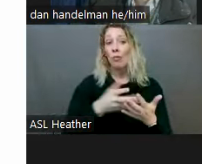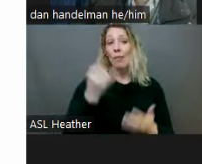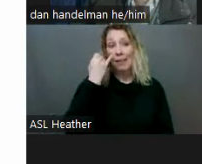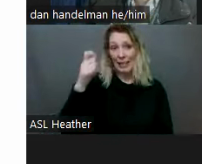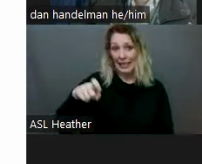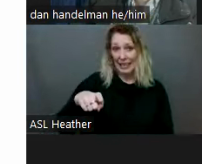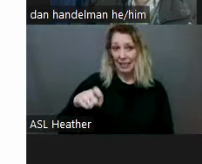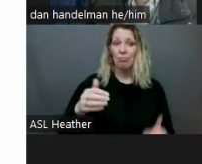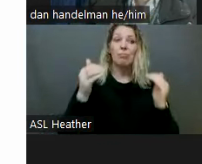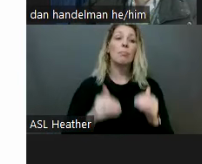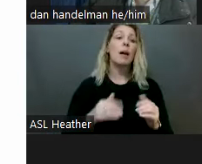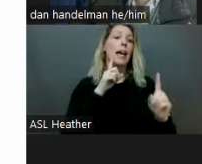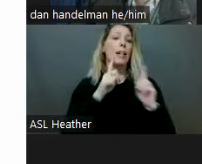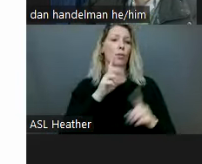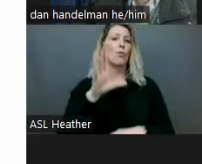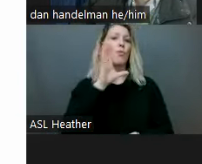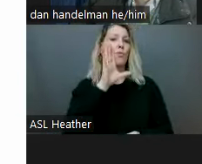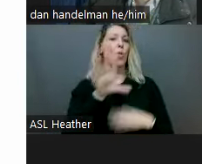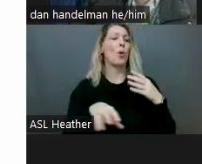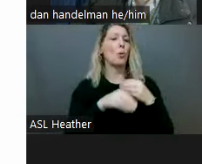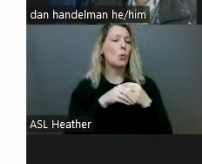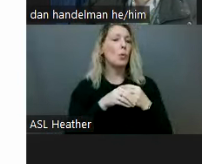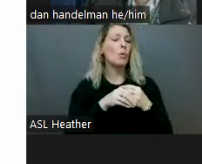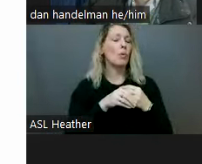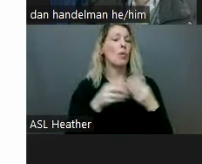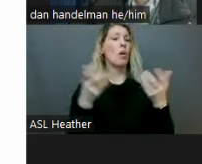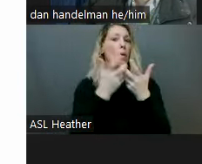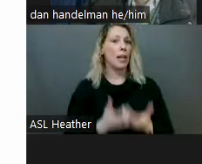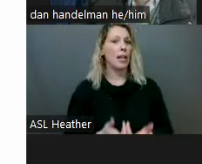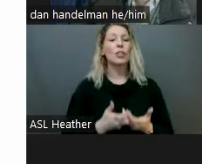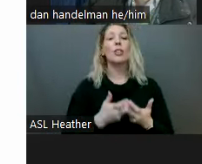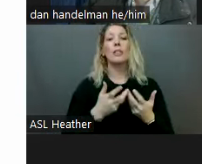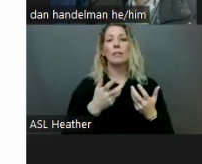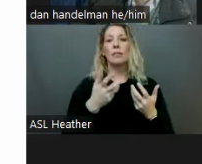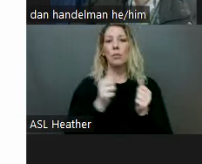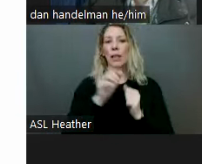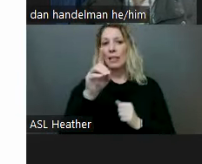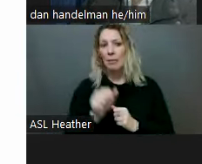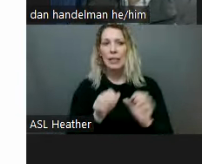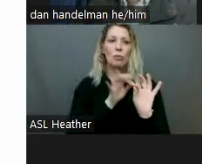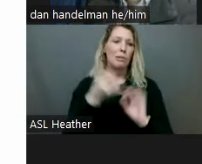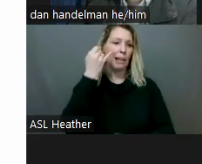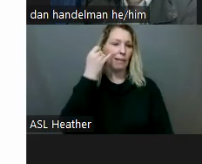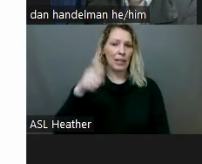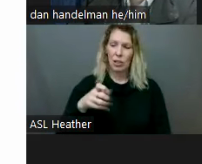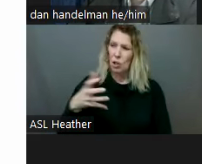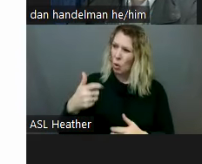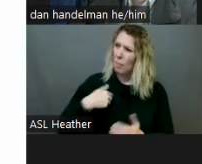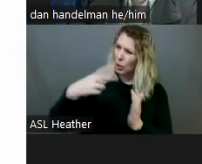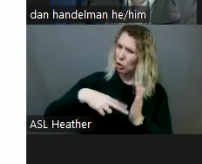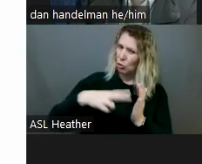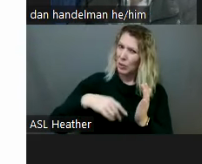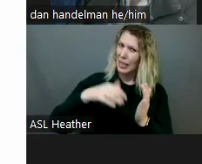numeral 1, interviews will include accommodations for people with disabilities, interpretations if needed. I was wondering, did you want me to read those one